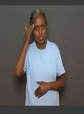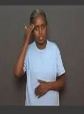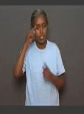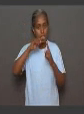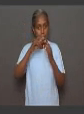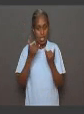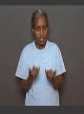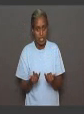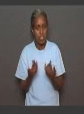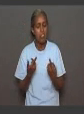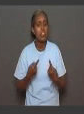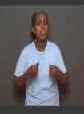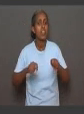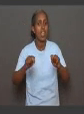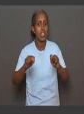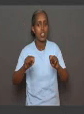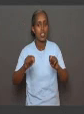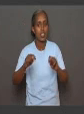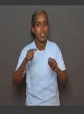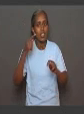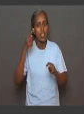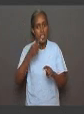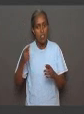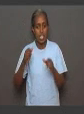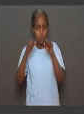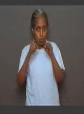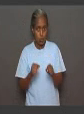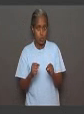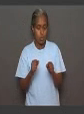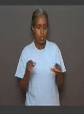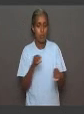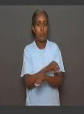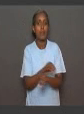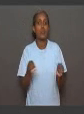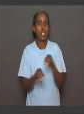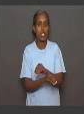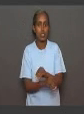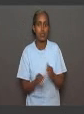they have tried every possible permutation.